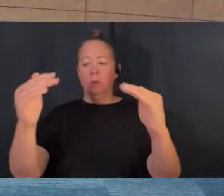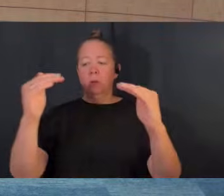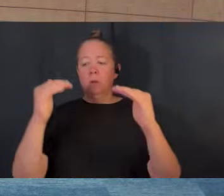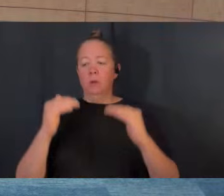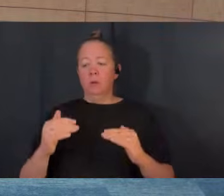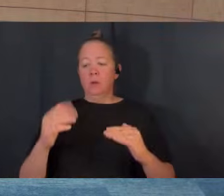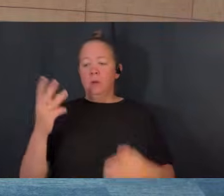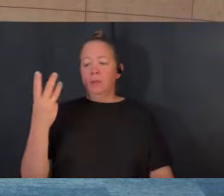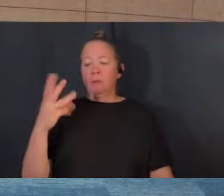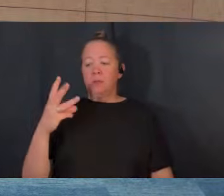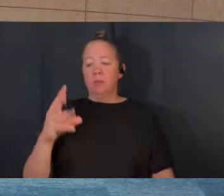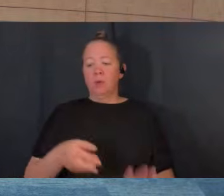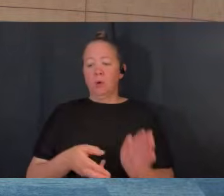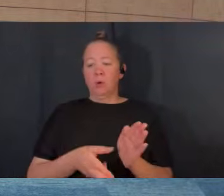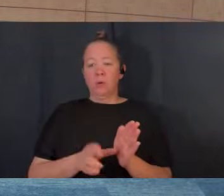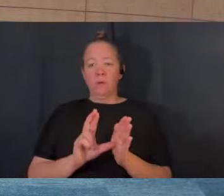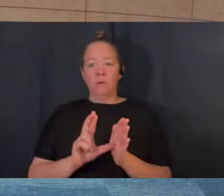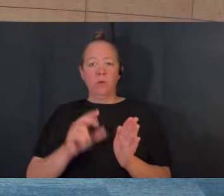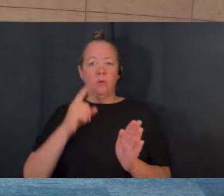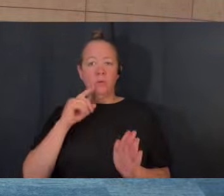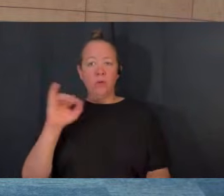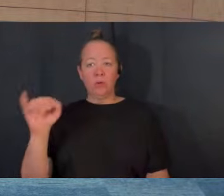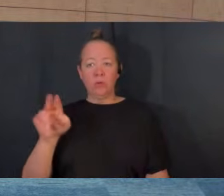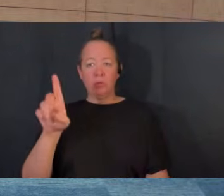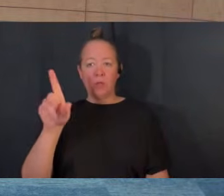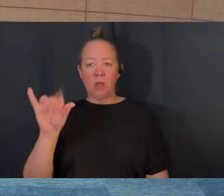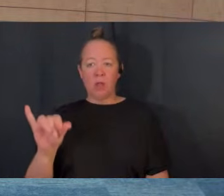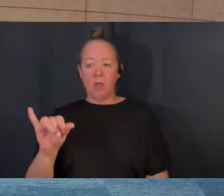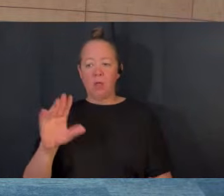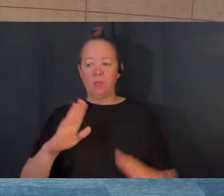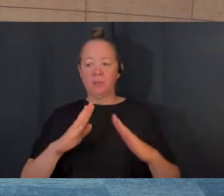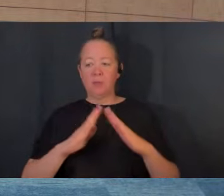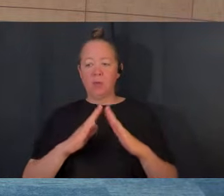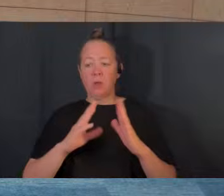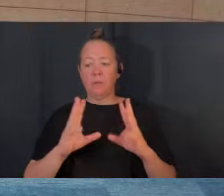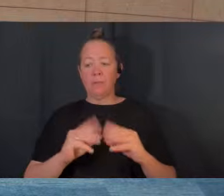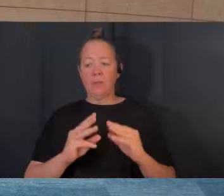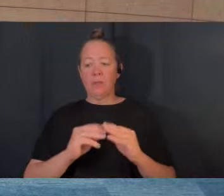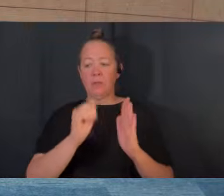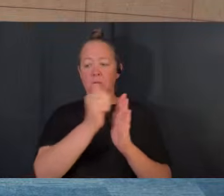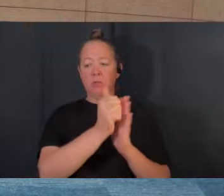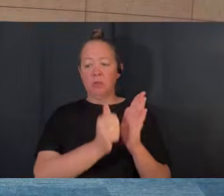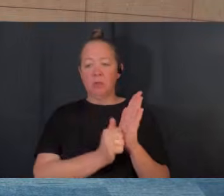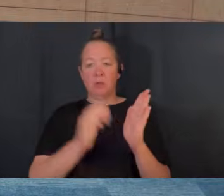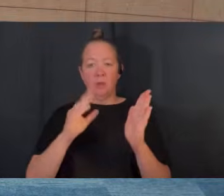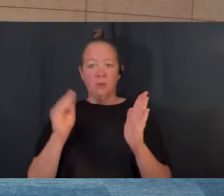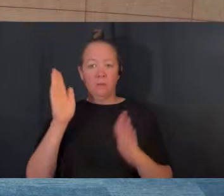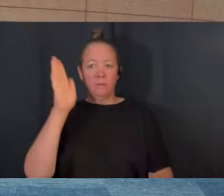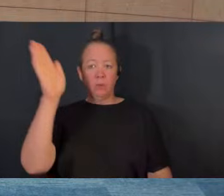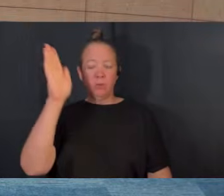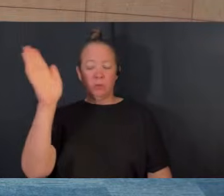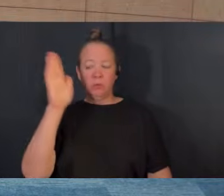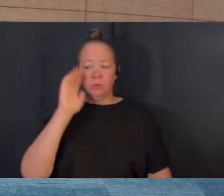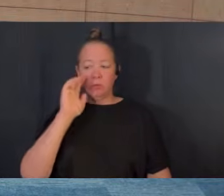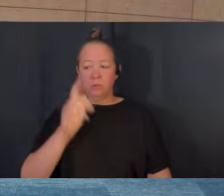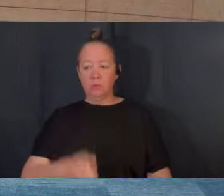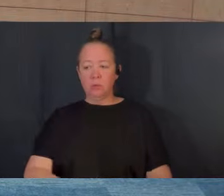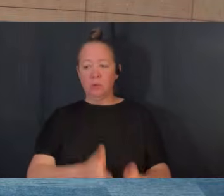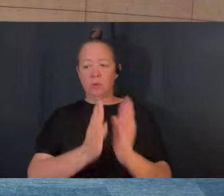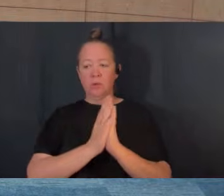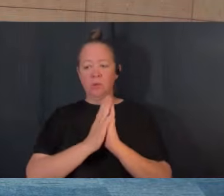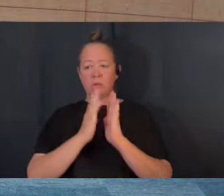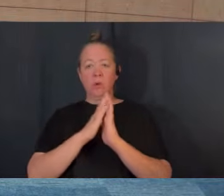the July town meeting agenda and future requests. Council, a reminder that we do not have a June work